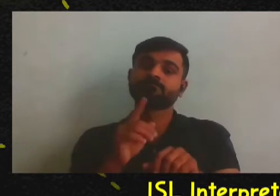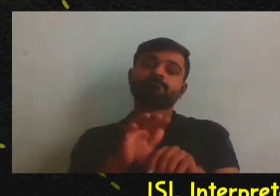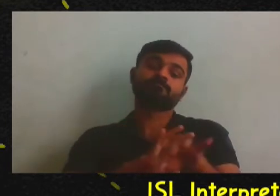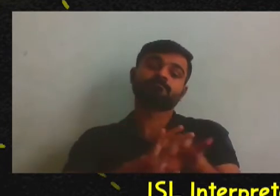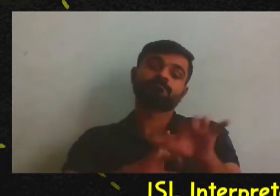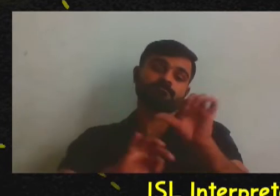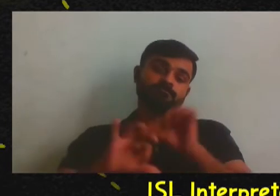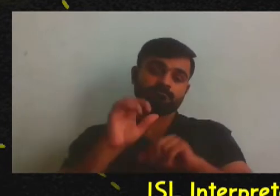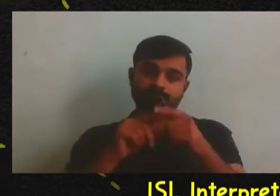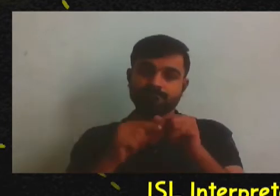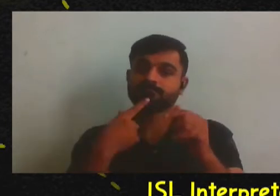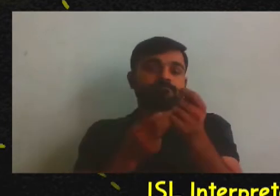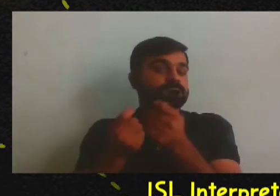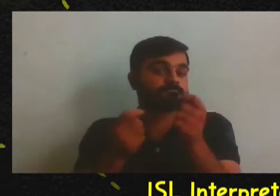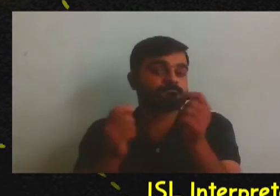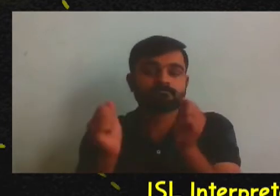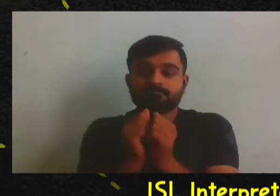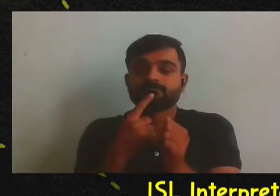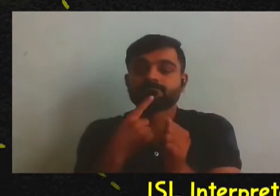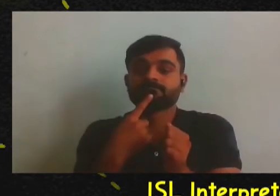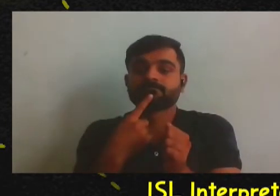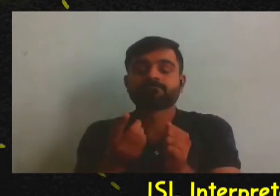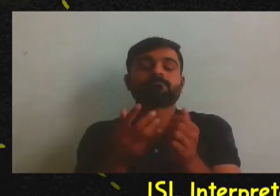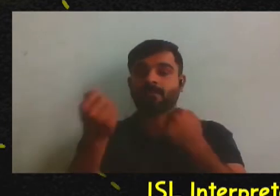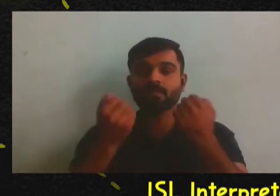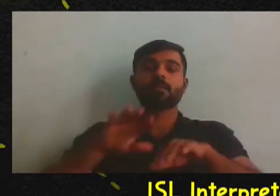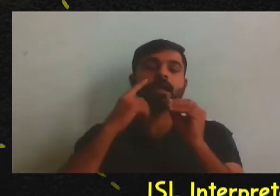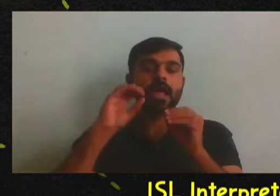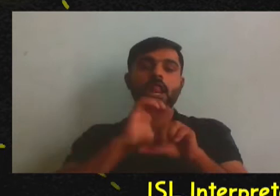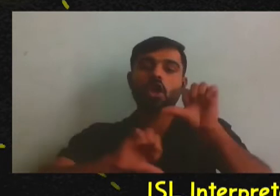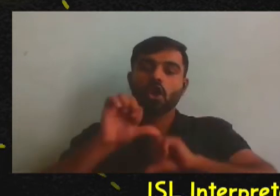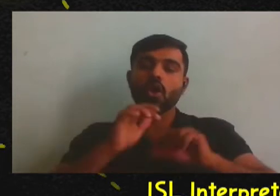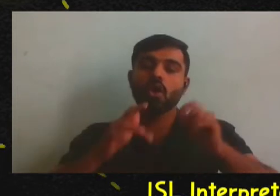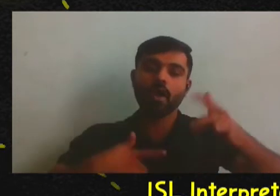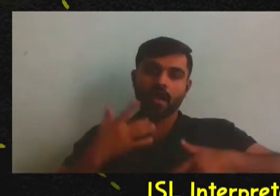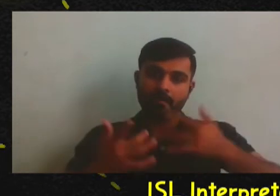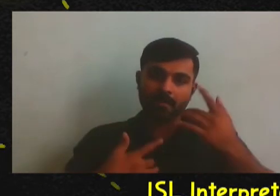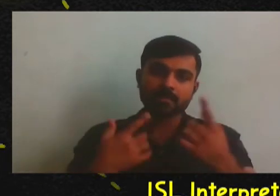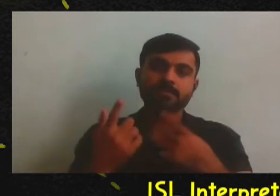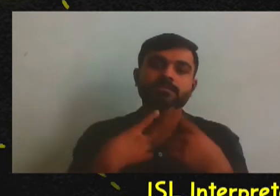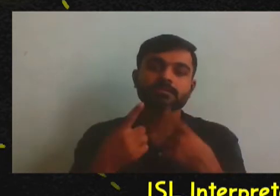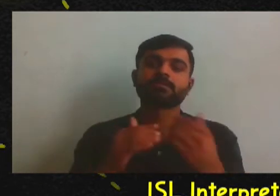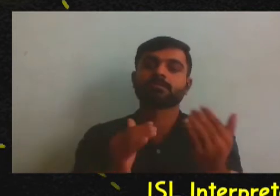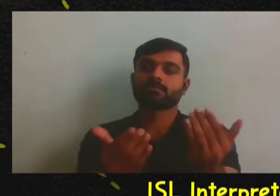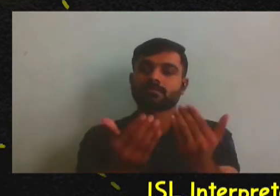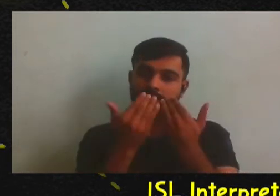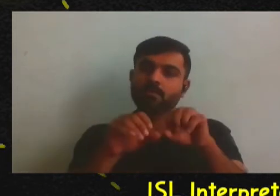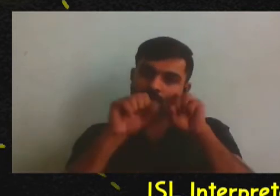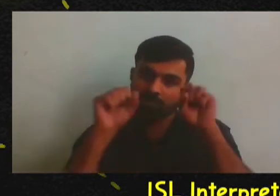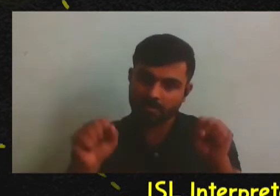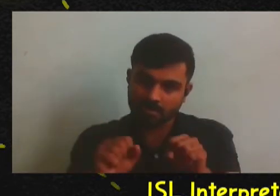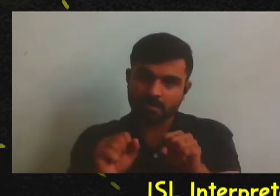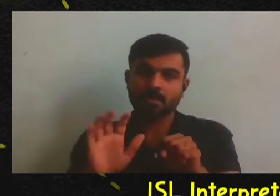with, say, a physical biological event. You're talking about emotions, you're talking about support systems and